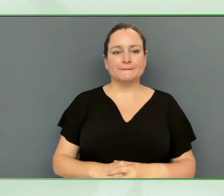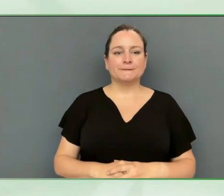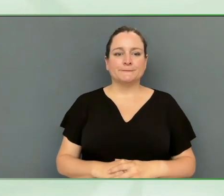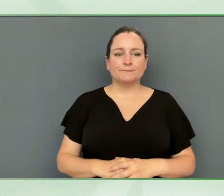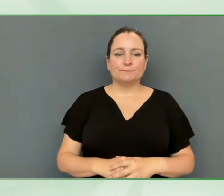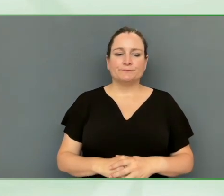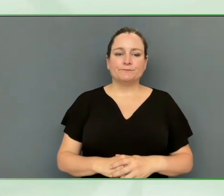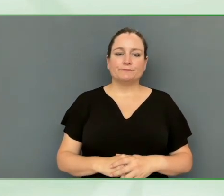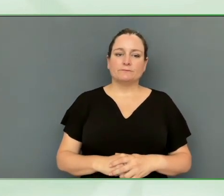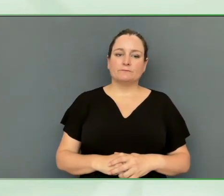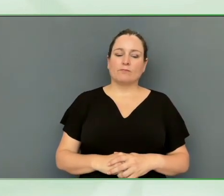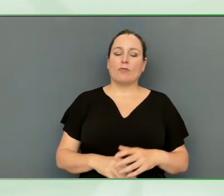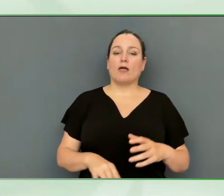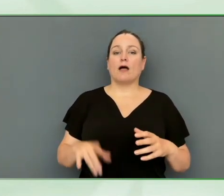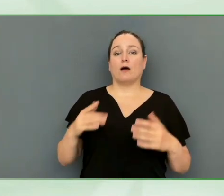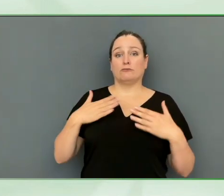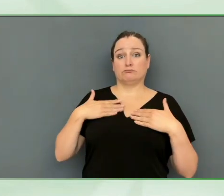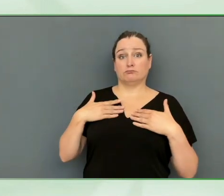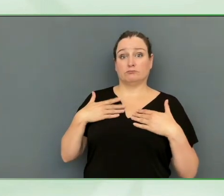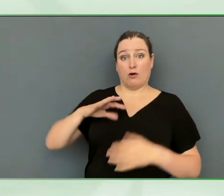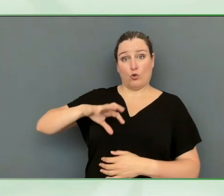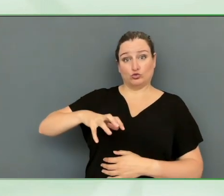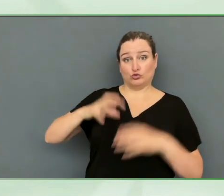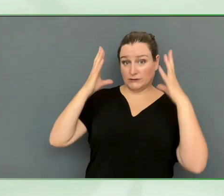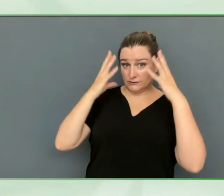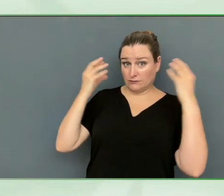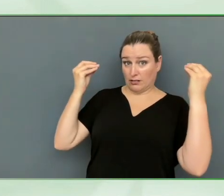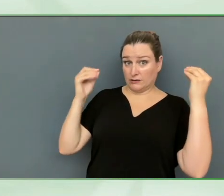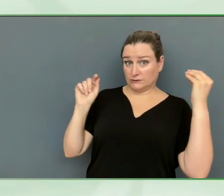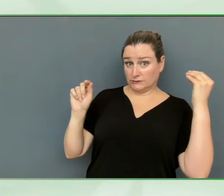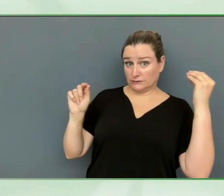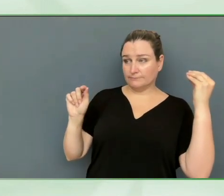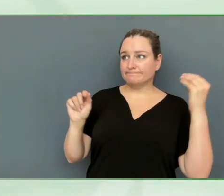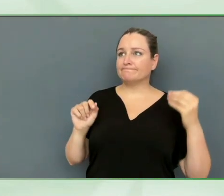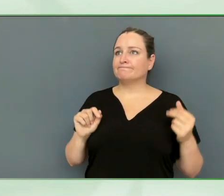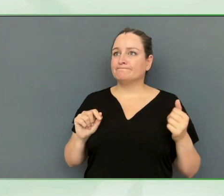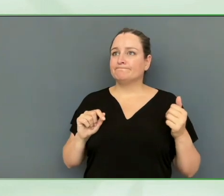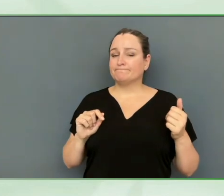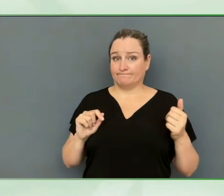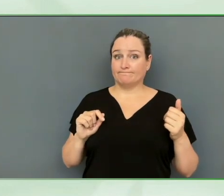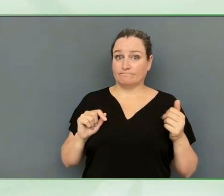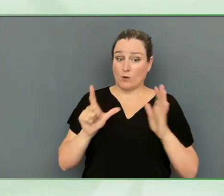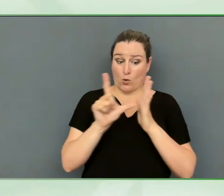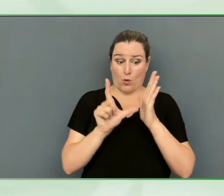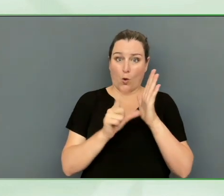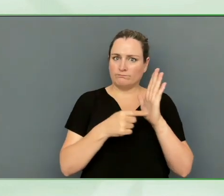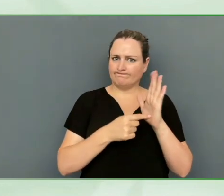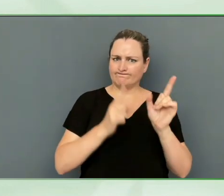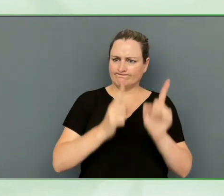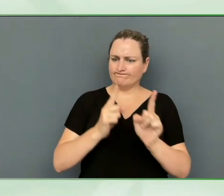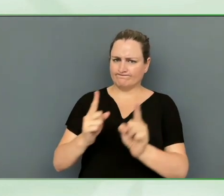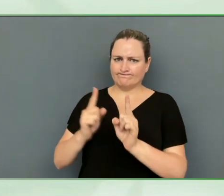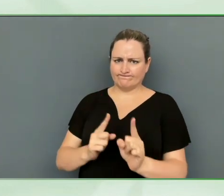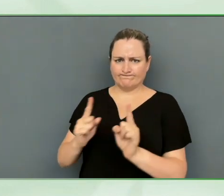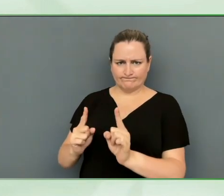see in the Netherlands, we have quite some regulations and laws to provide this, but when you look at how are these actually